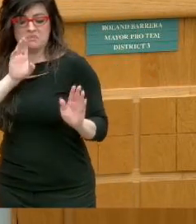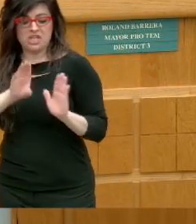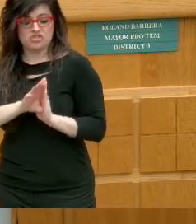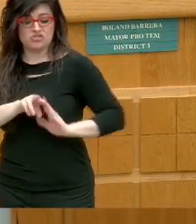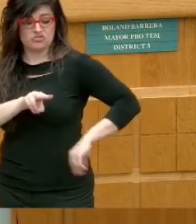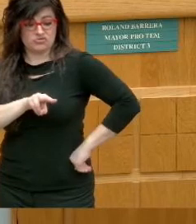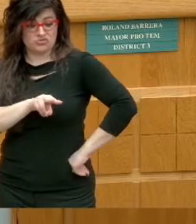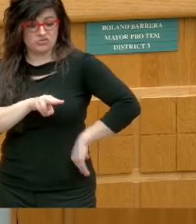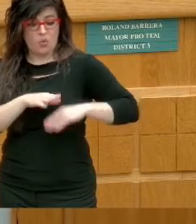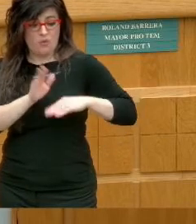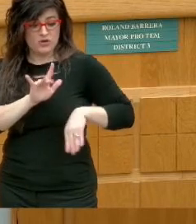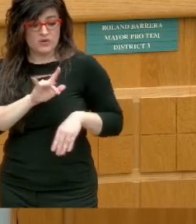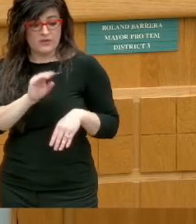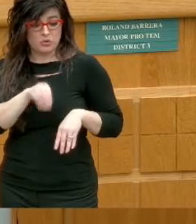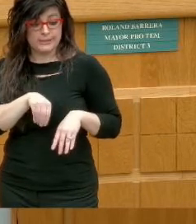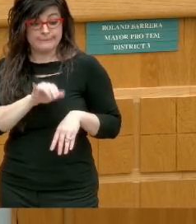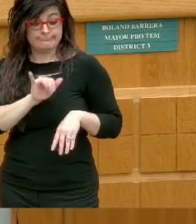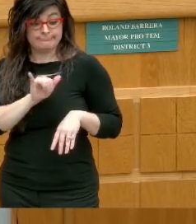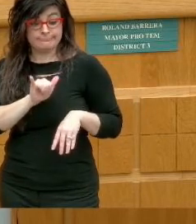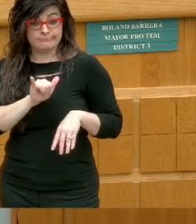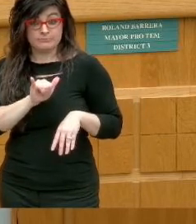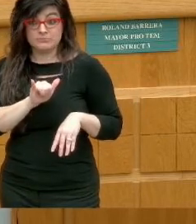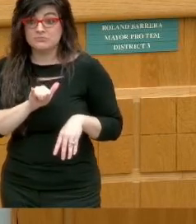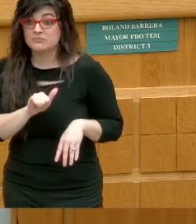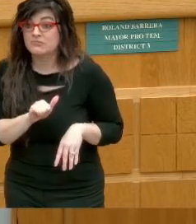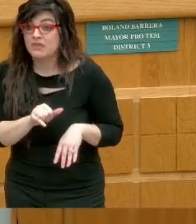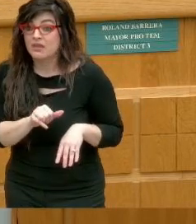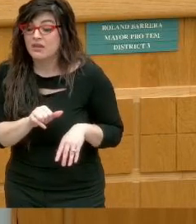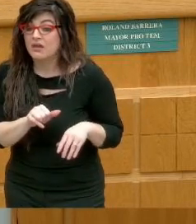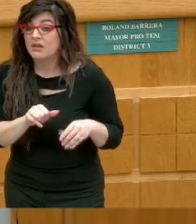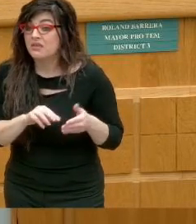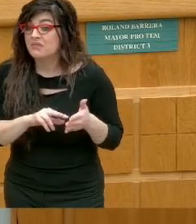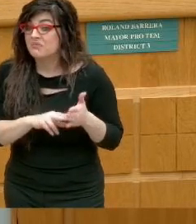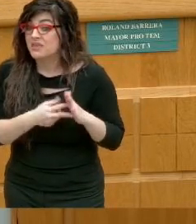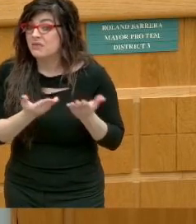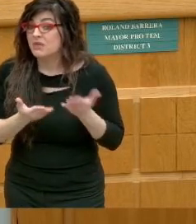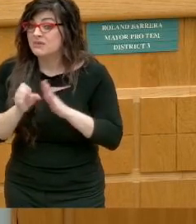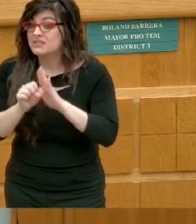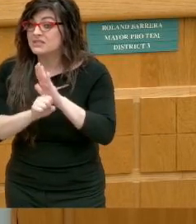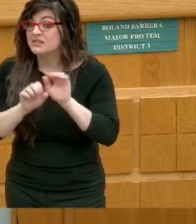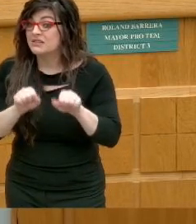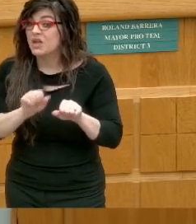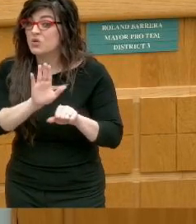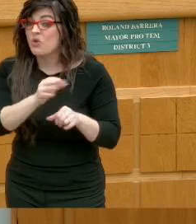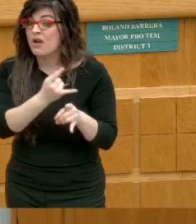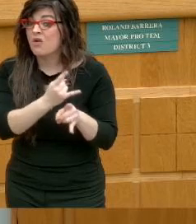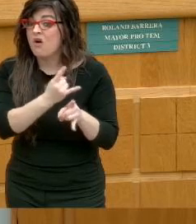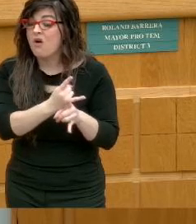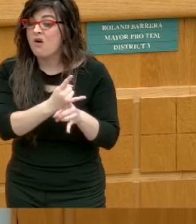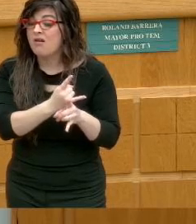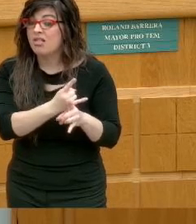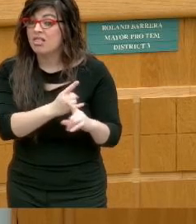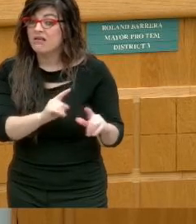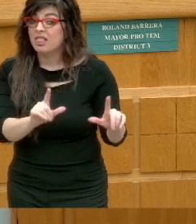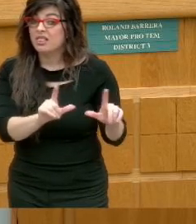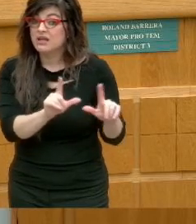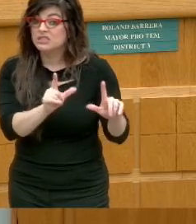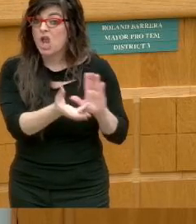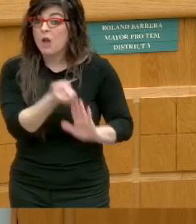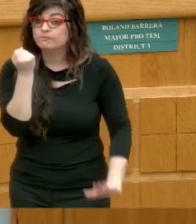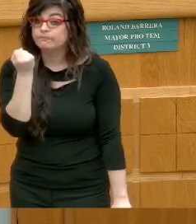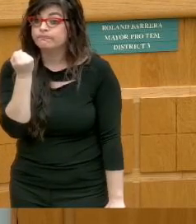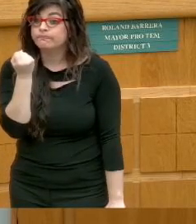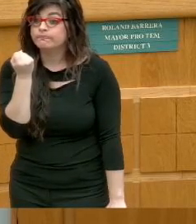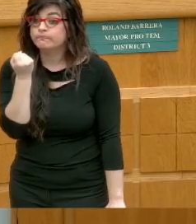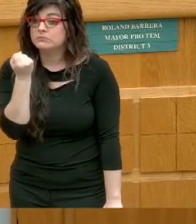beverage certificate issued by the state. That could create some issues for you. So just common sense, help